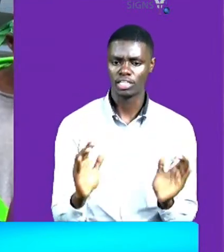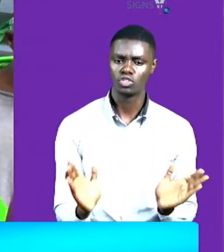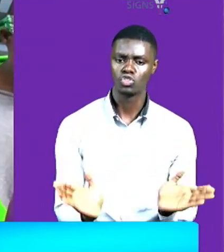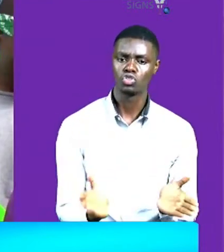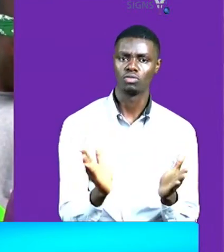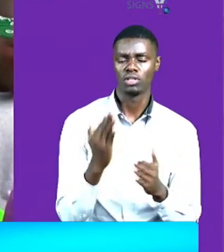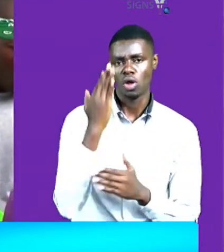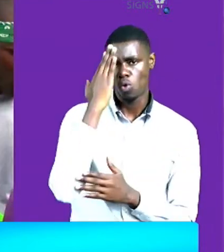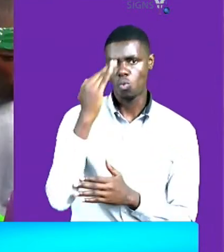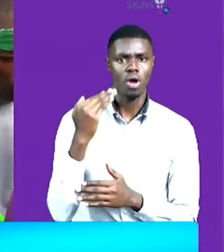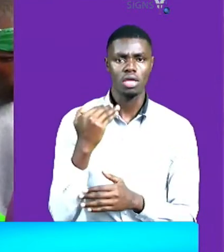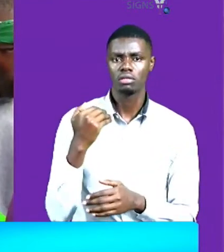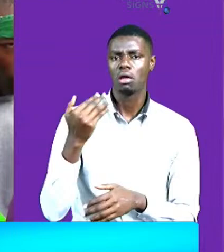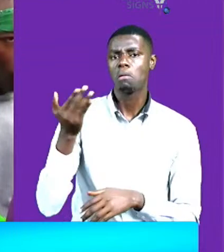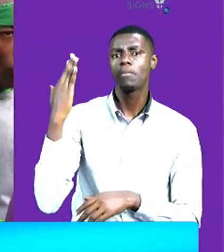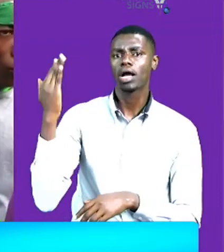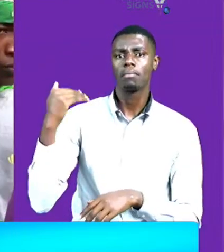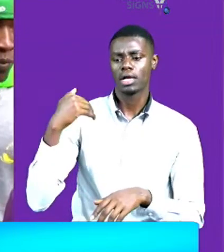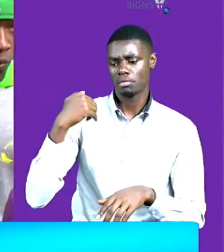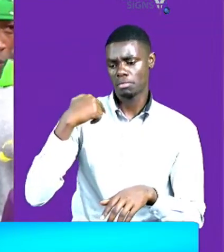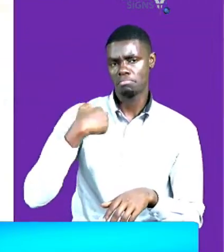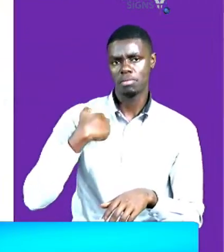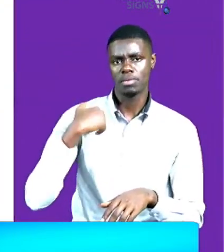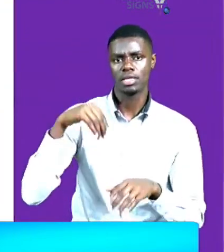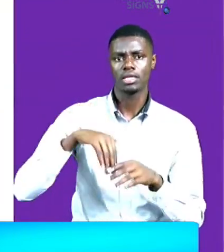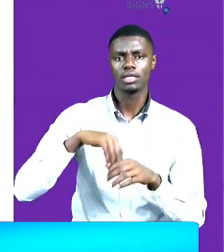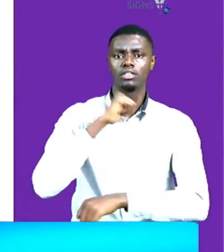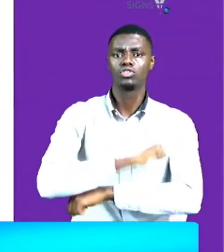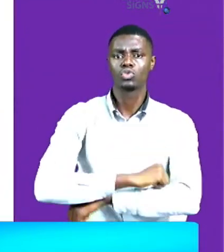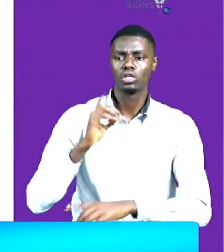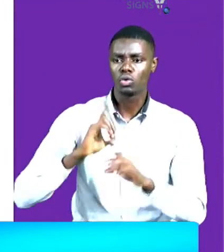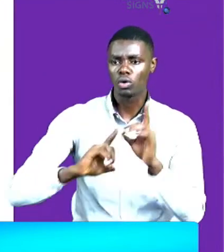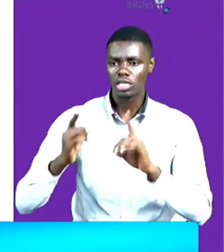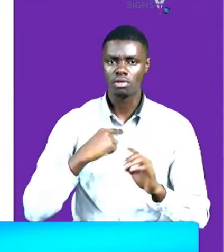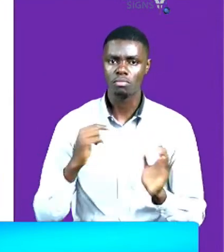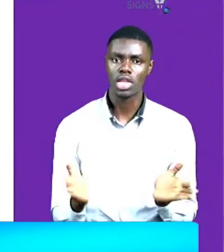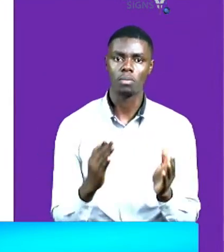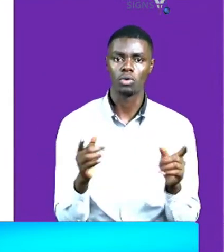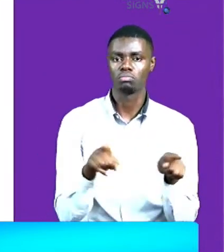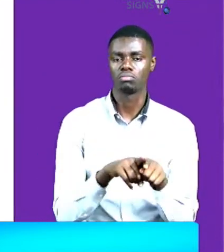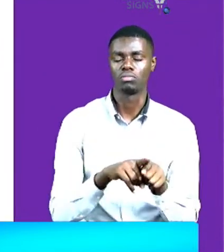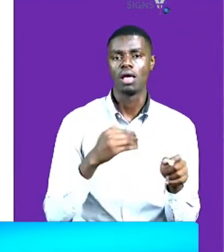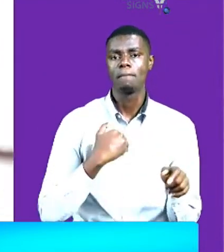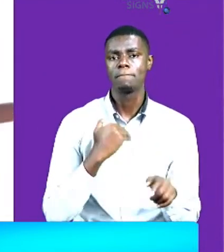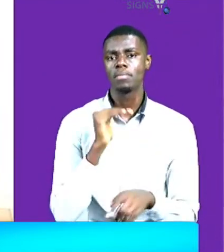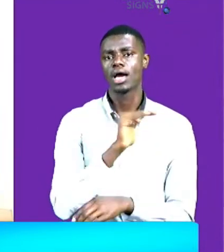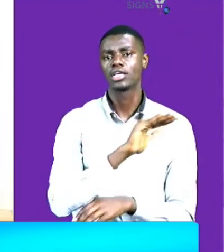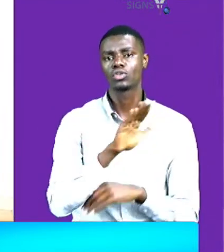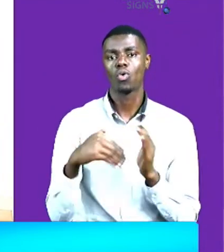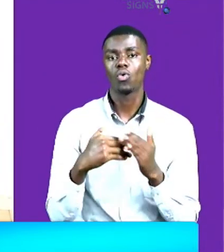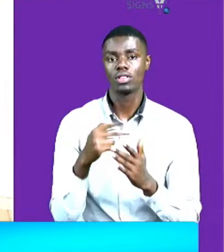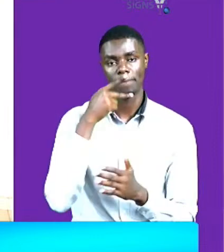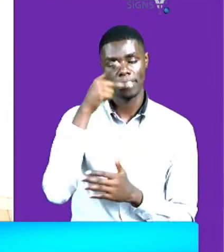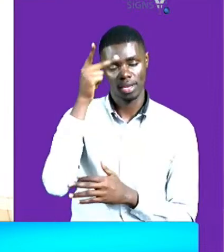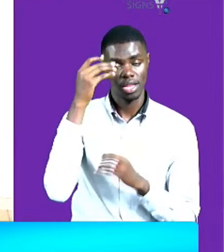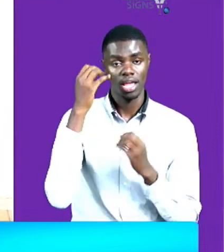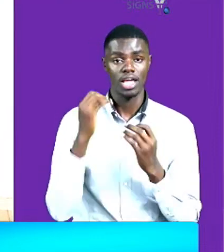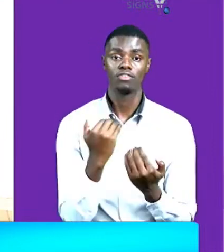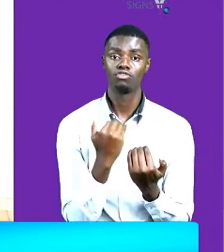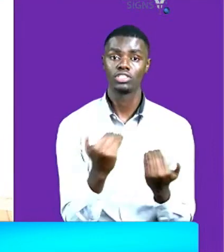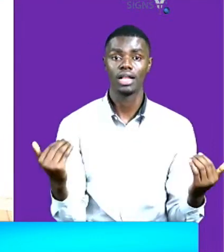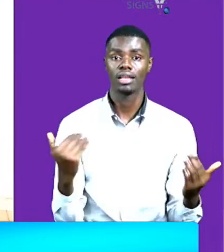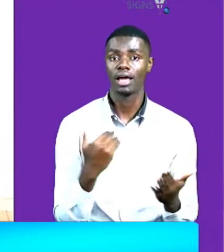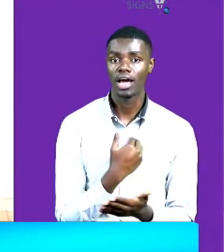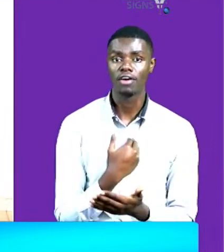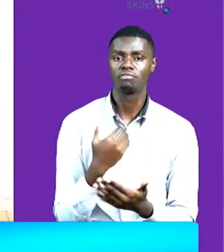I was also a dancer. So now I motivate her to dance and everything. So I would request all the parents, if you have a child at home with any